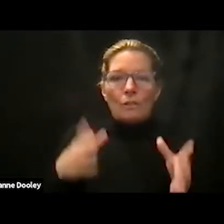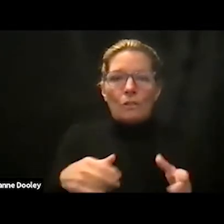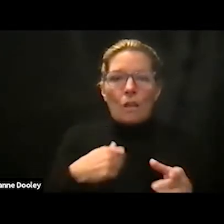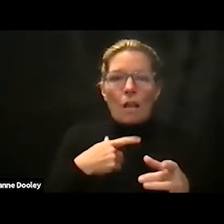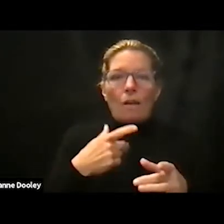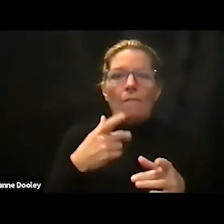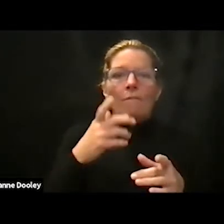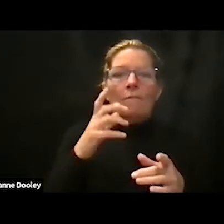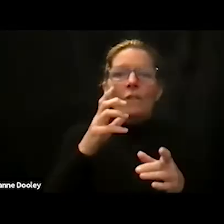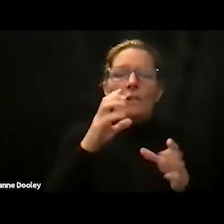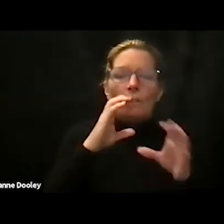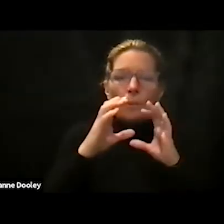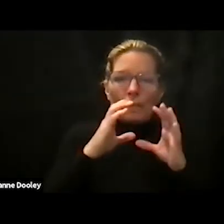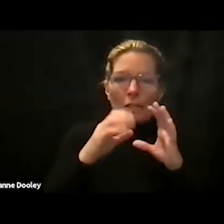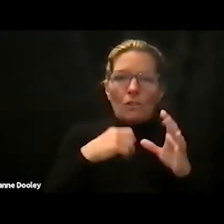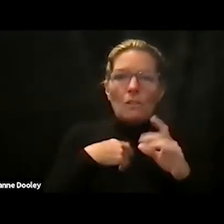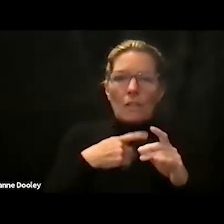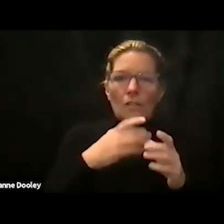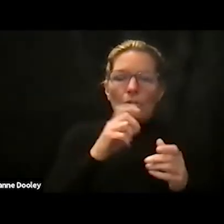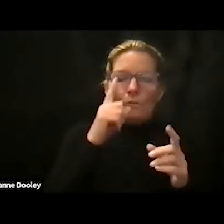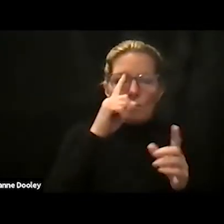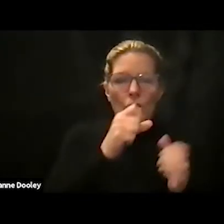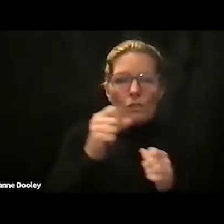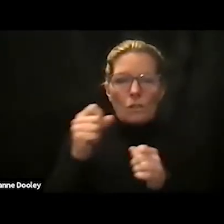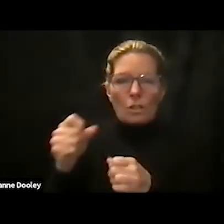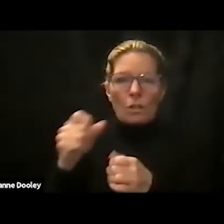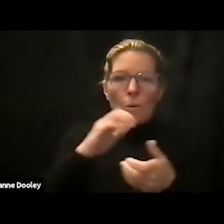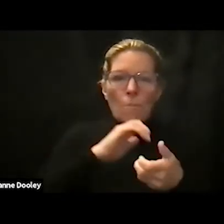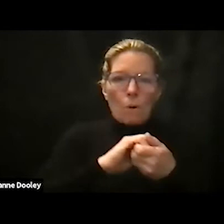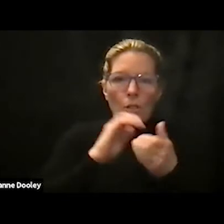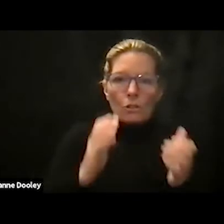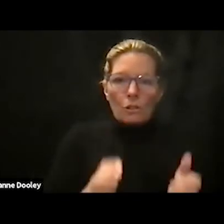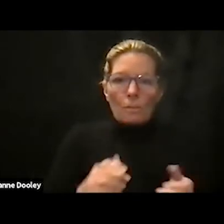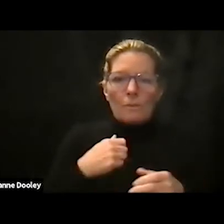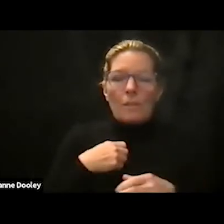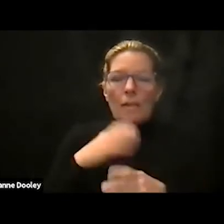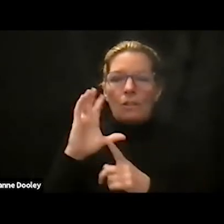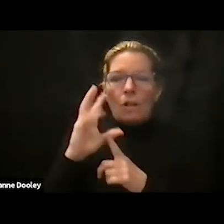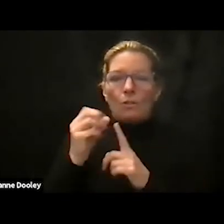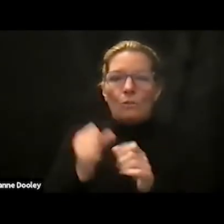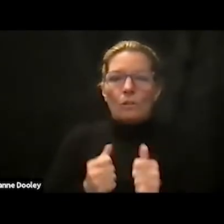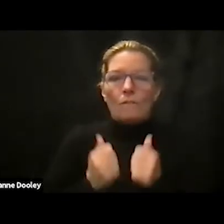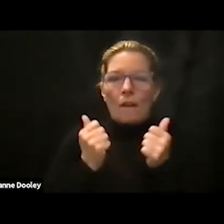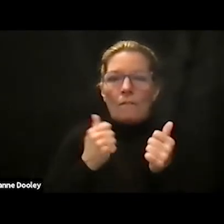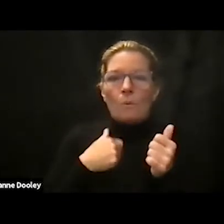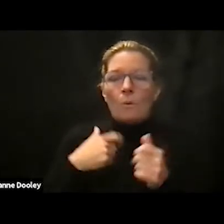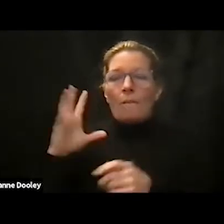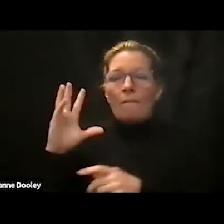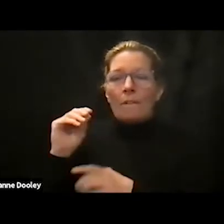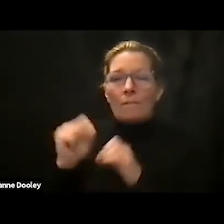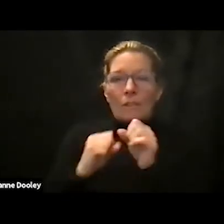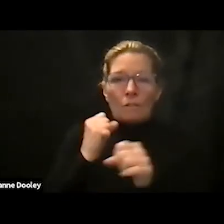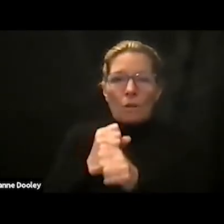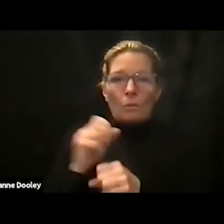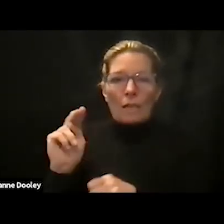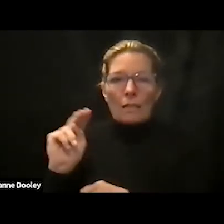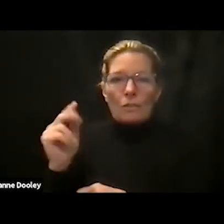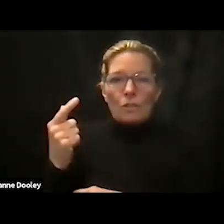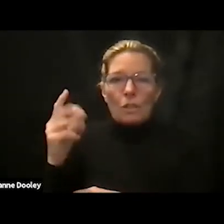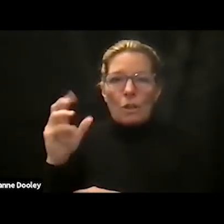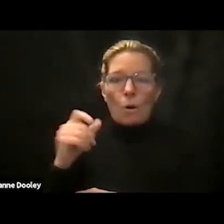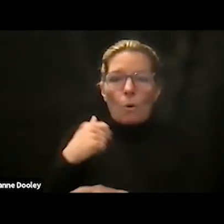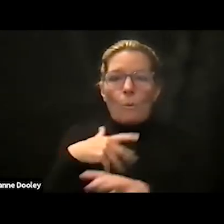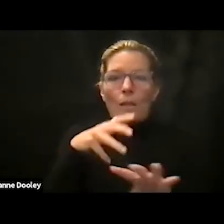Communications at Cultural Survival, and we are nearly a 50-year-old NGO and veteran Indigenous